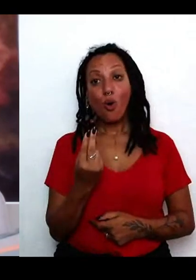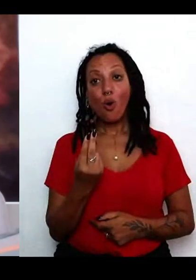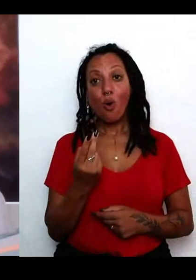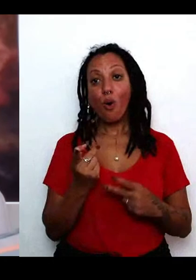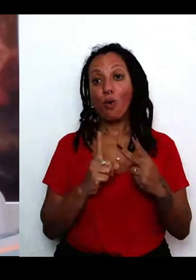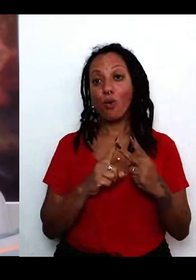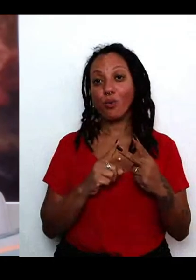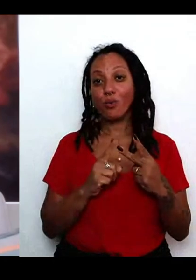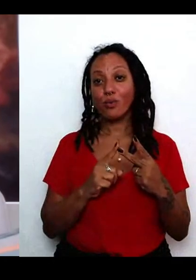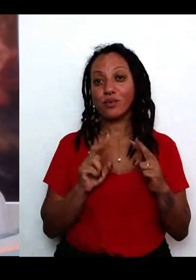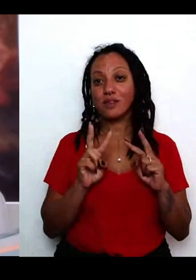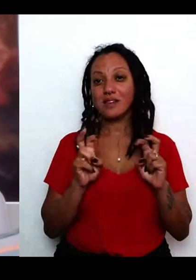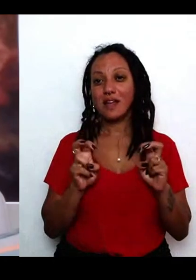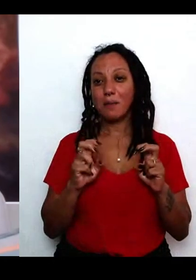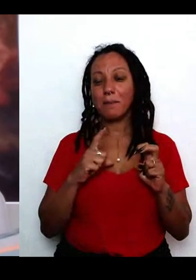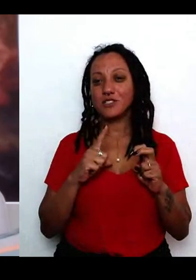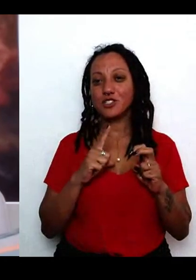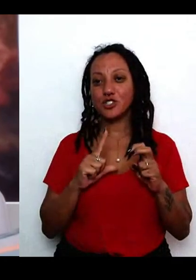foreign